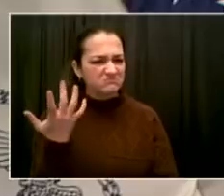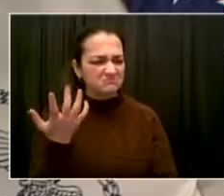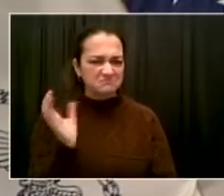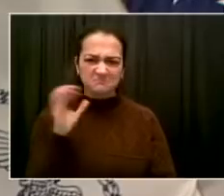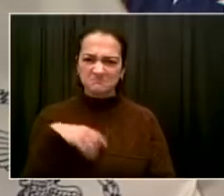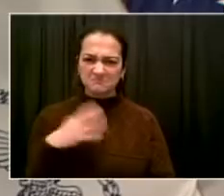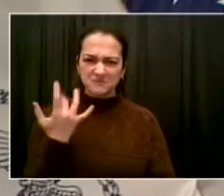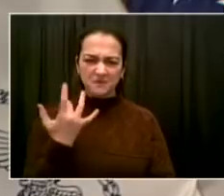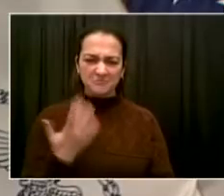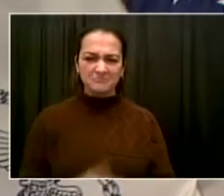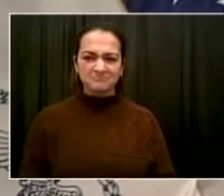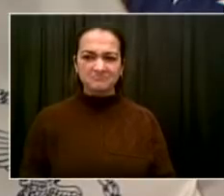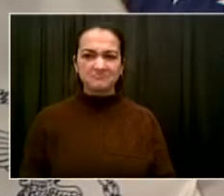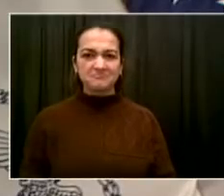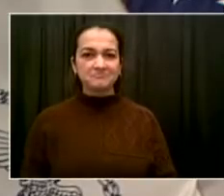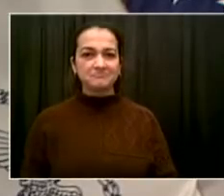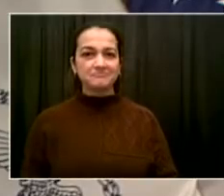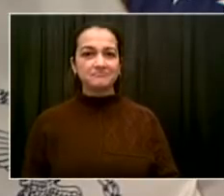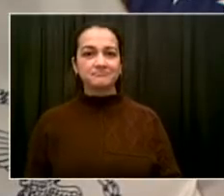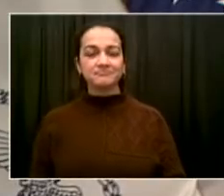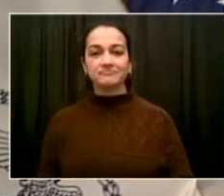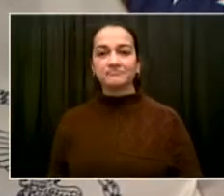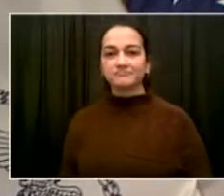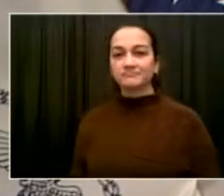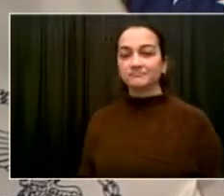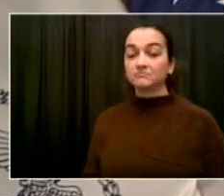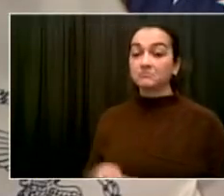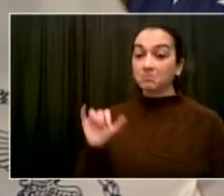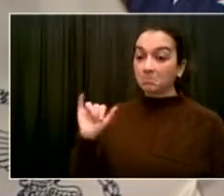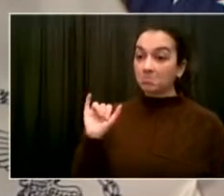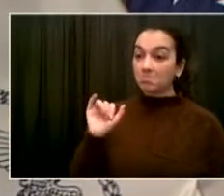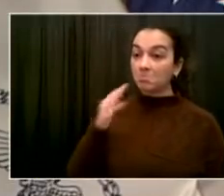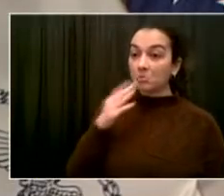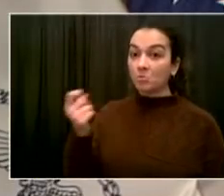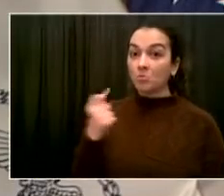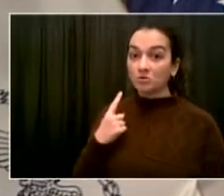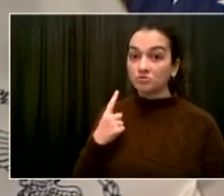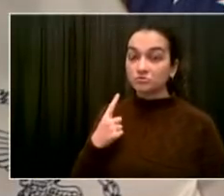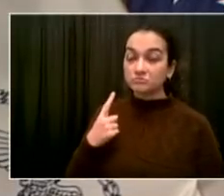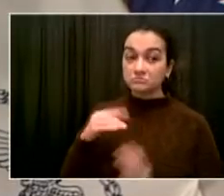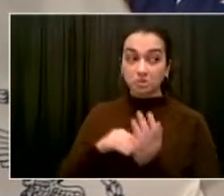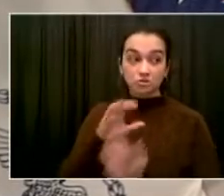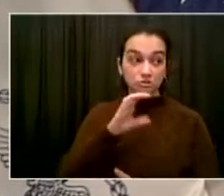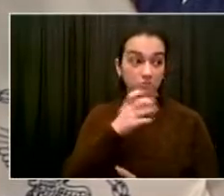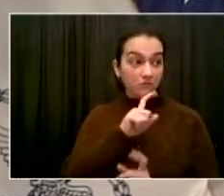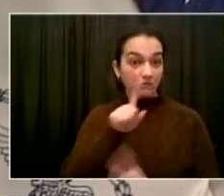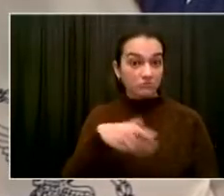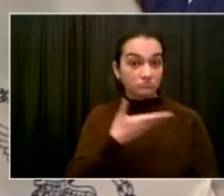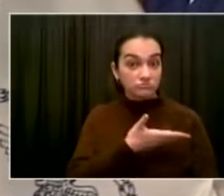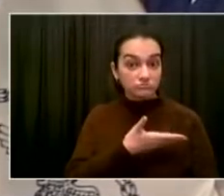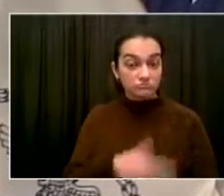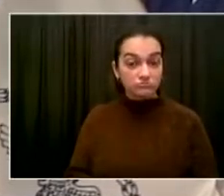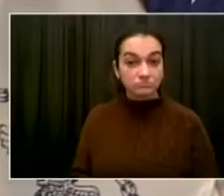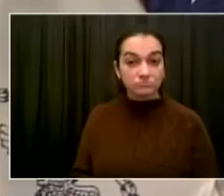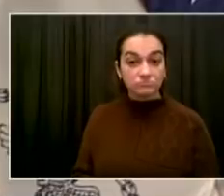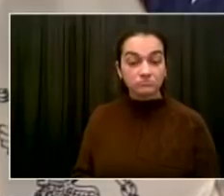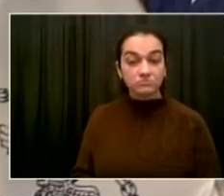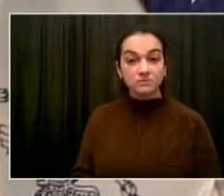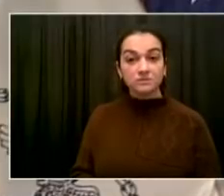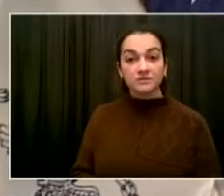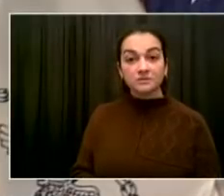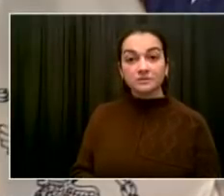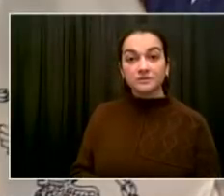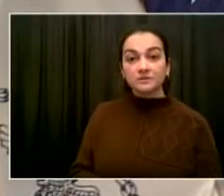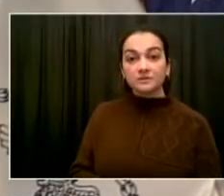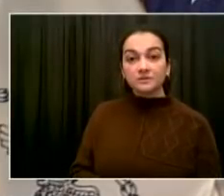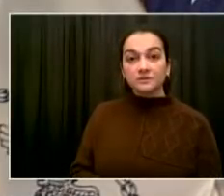thoughtful question. I'm going to turn to Dr. Choksi because you threw out a lot of specific analysis there, and he's better positioned to